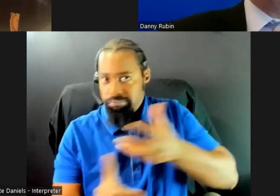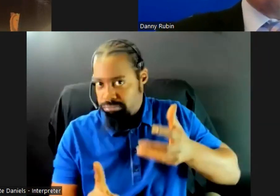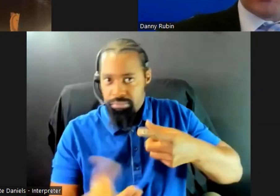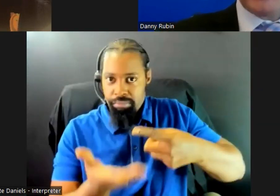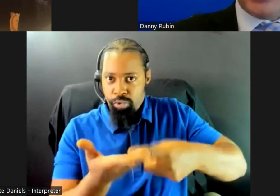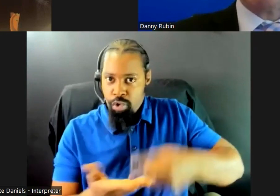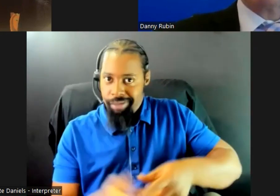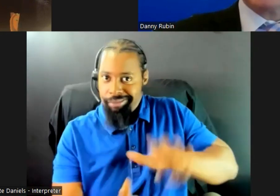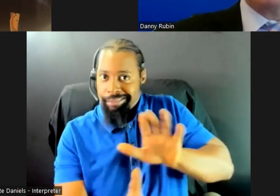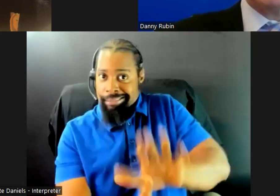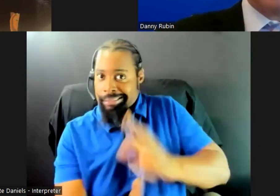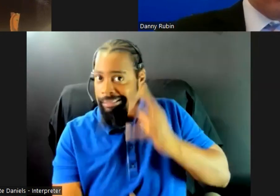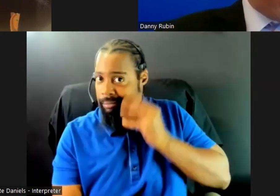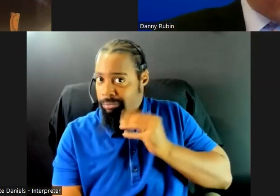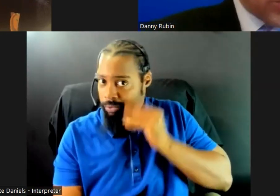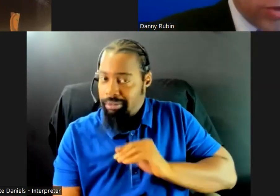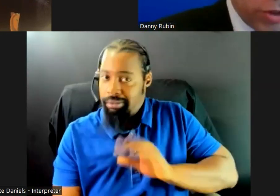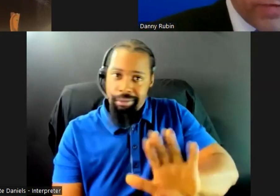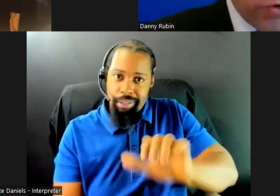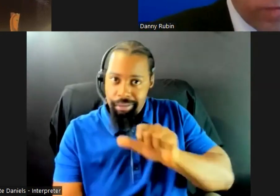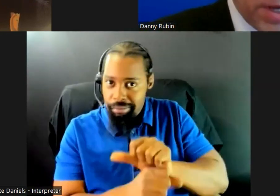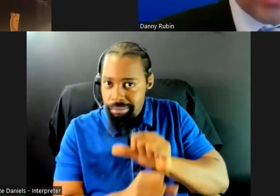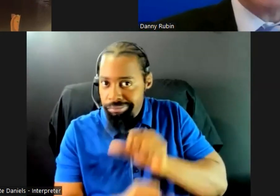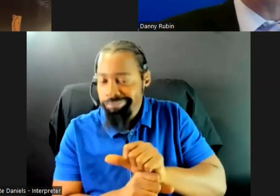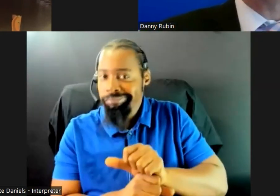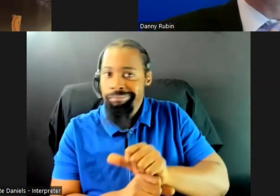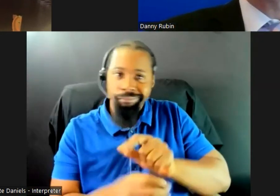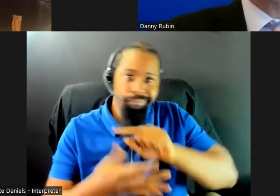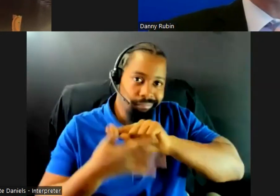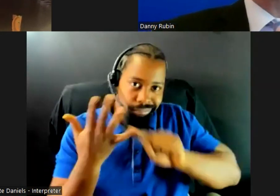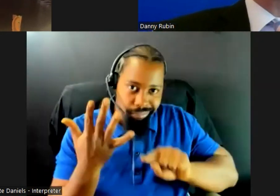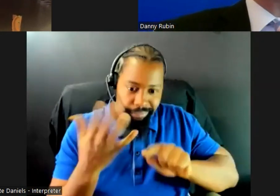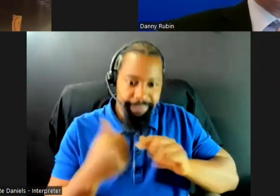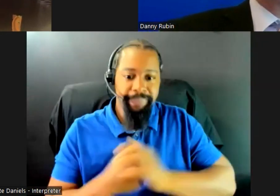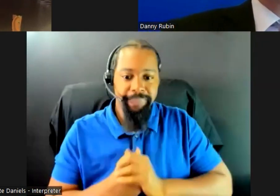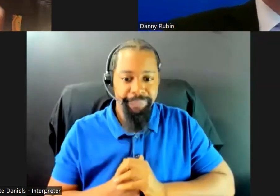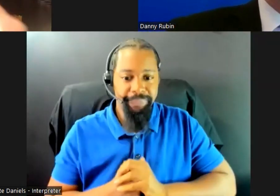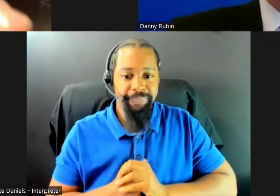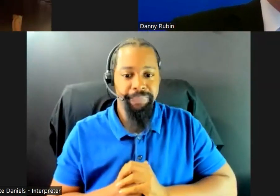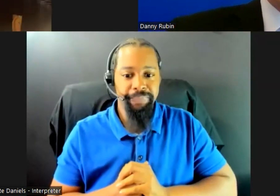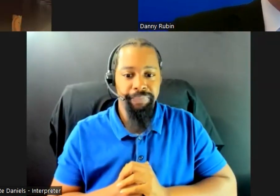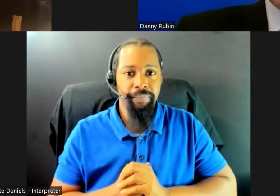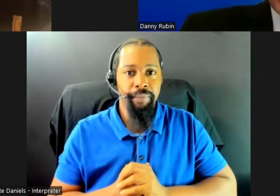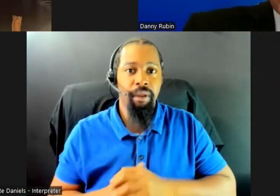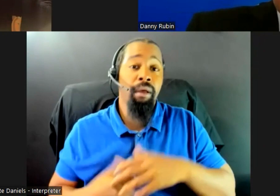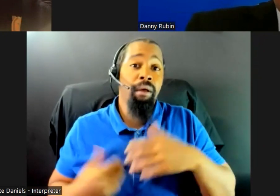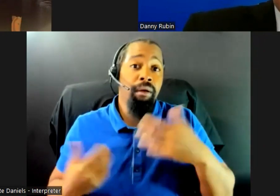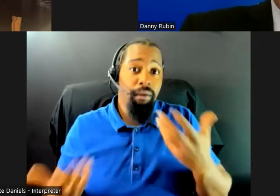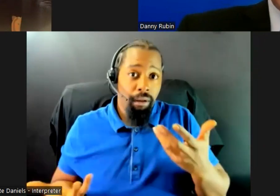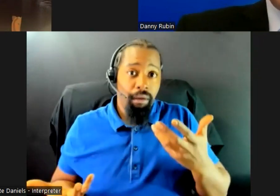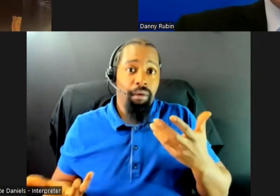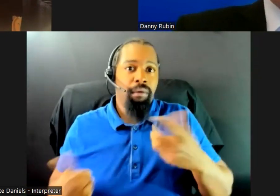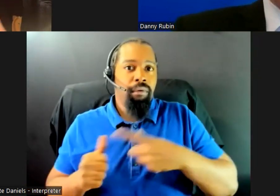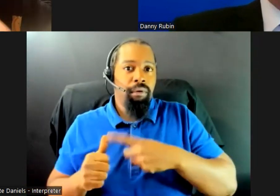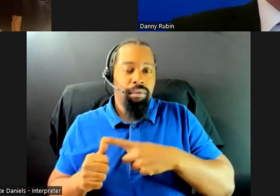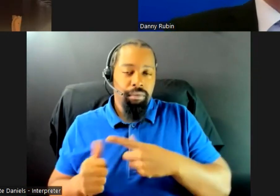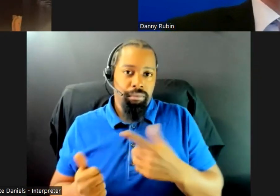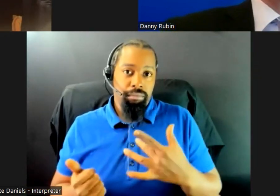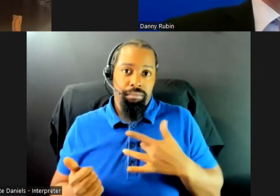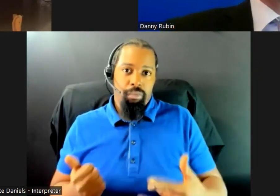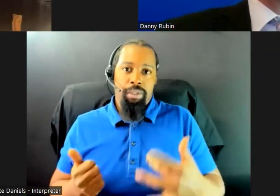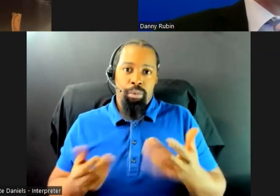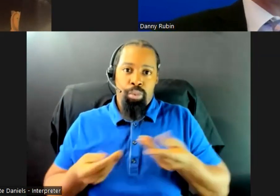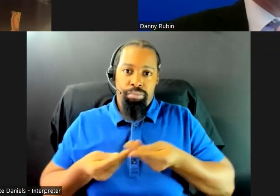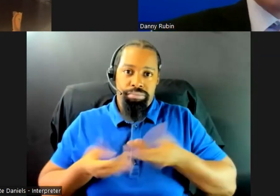moment. Before that, we, as those of you who have been here, you know we like to share some resources. Alexis, you see that there's a